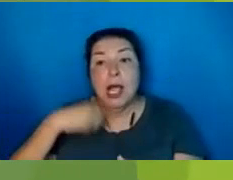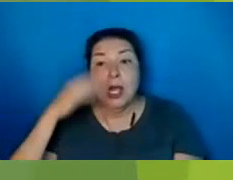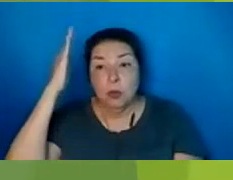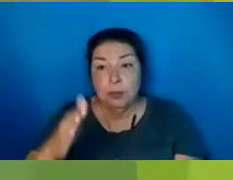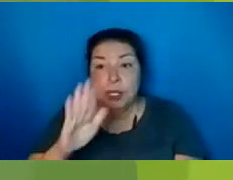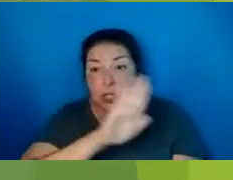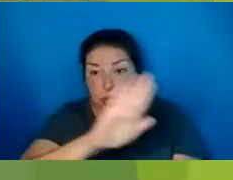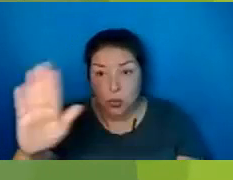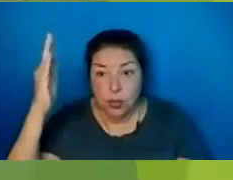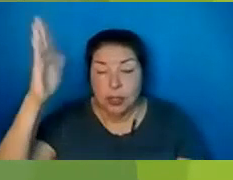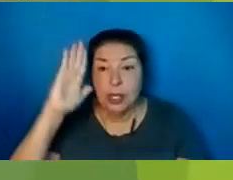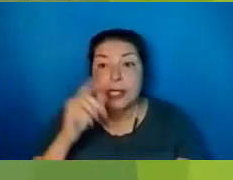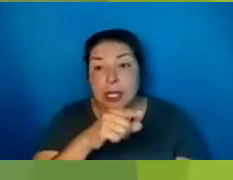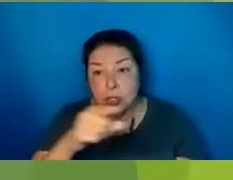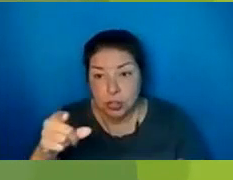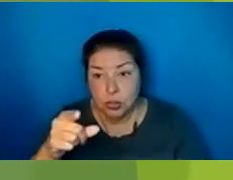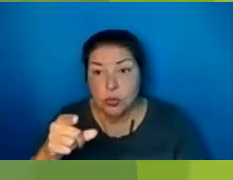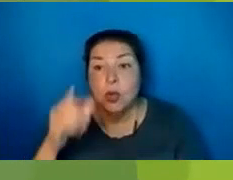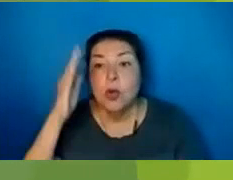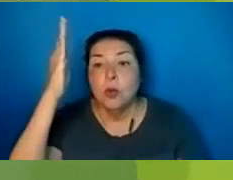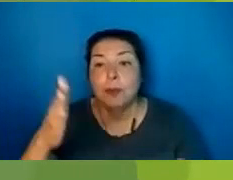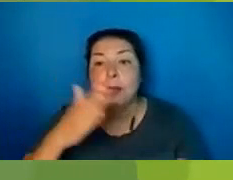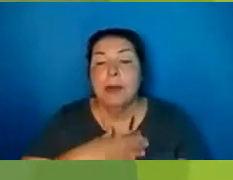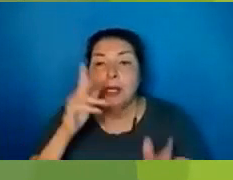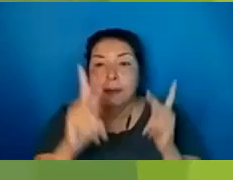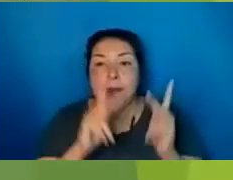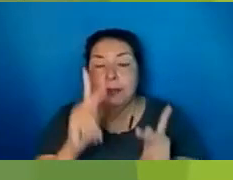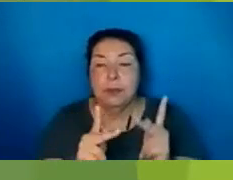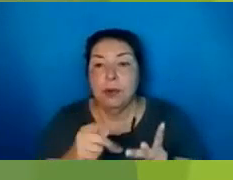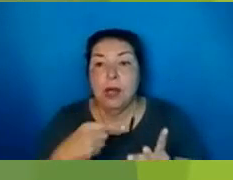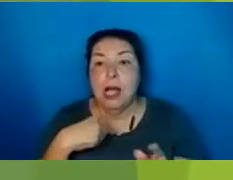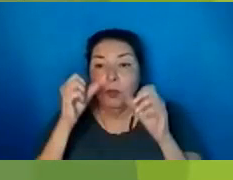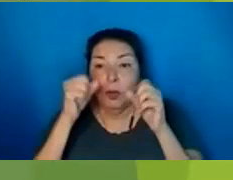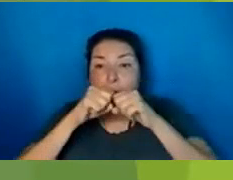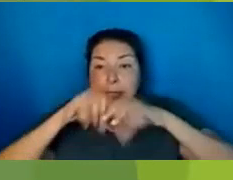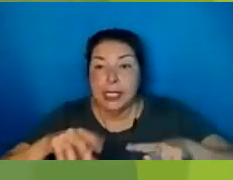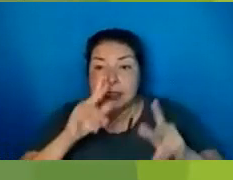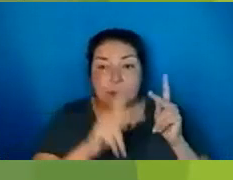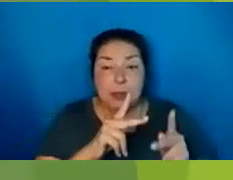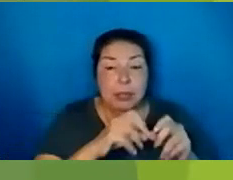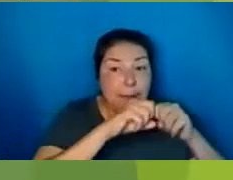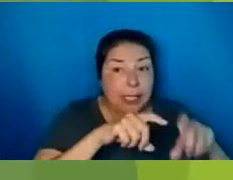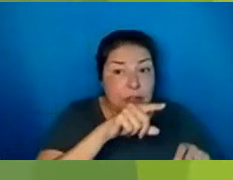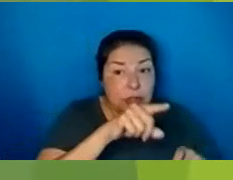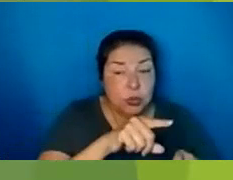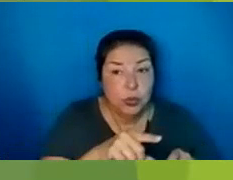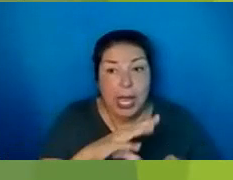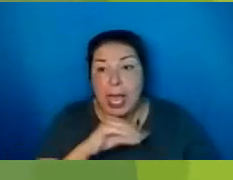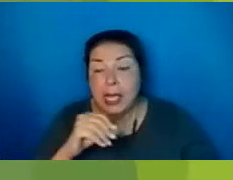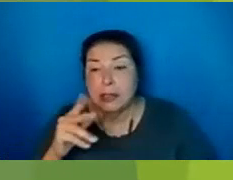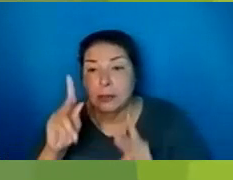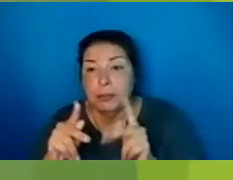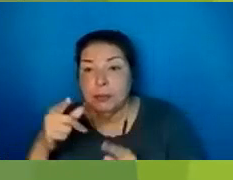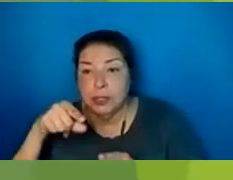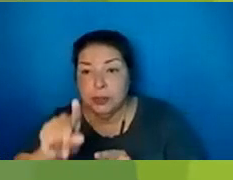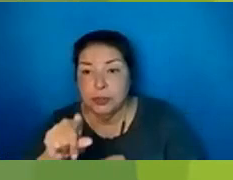God, you will be my people. I will bless those who bless you, and I will curse those who curse